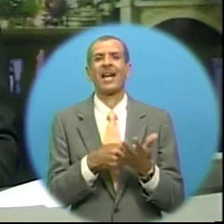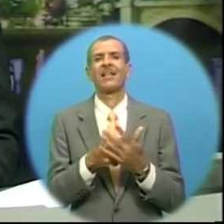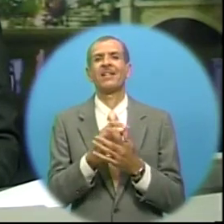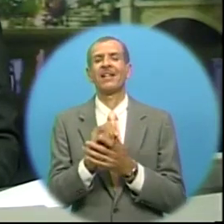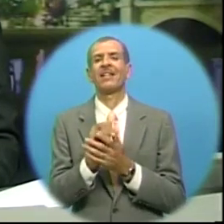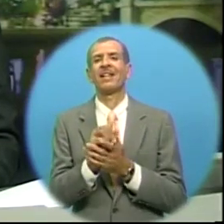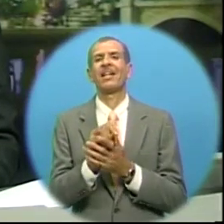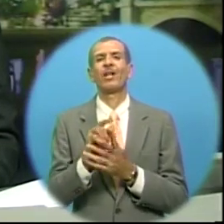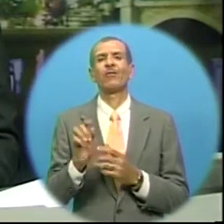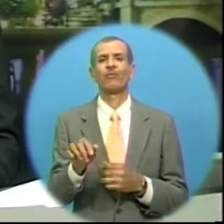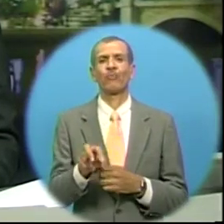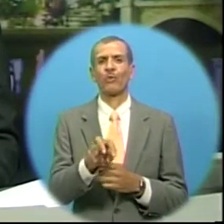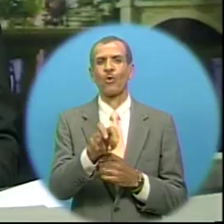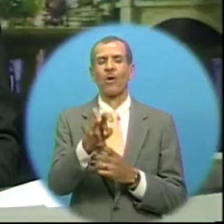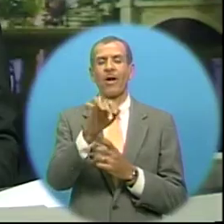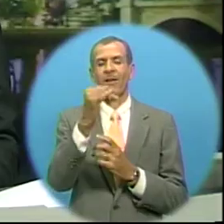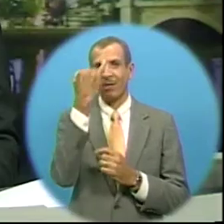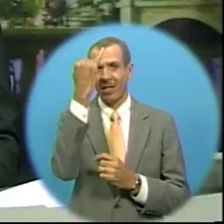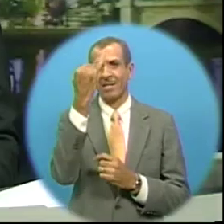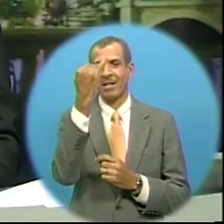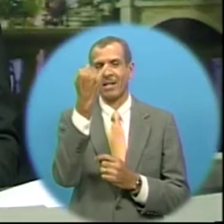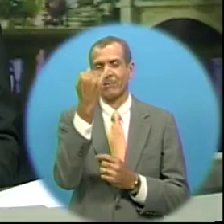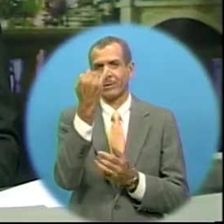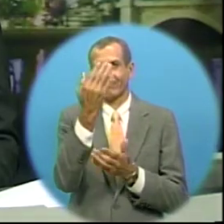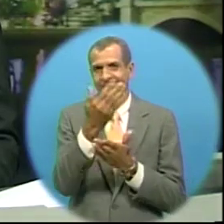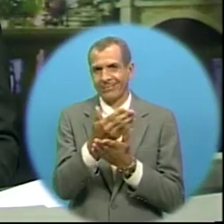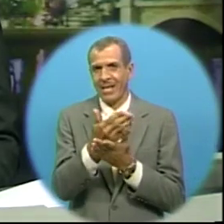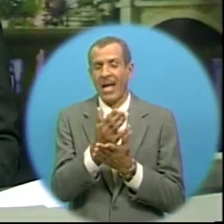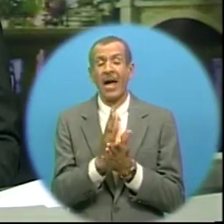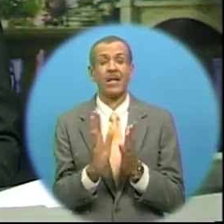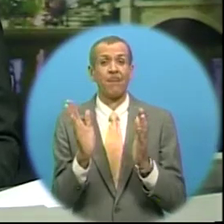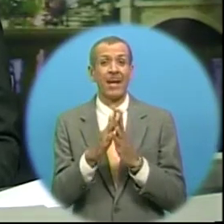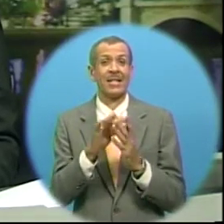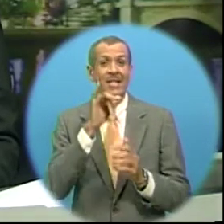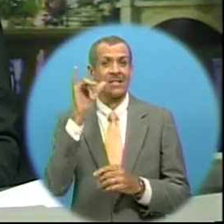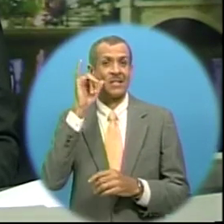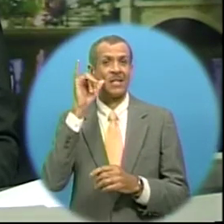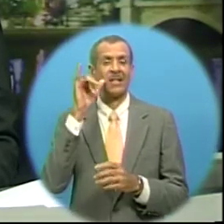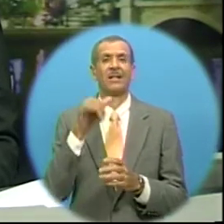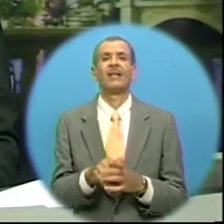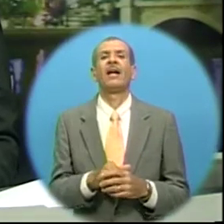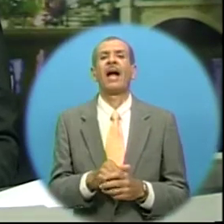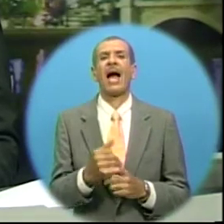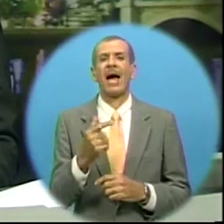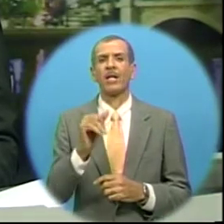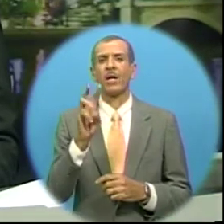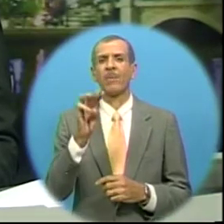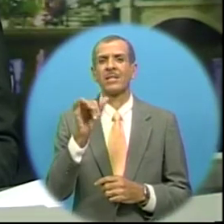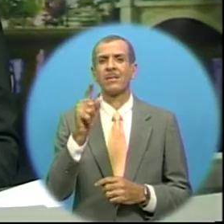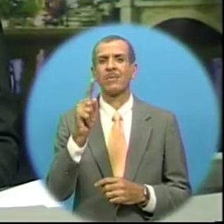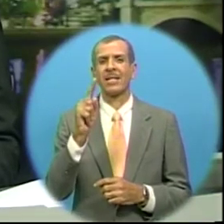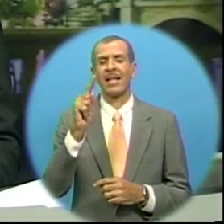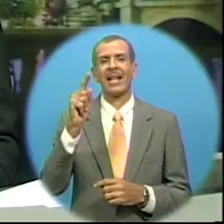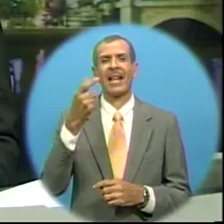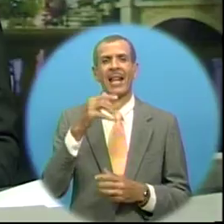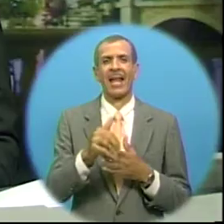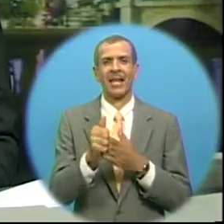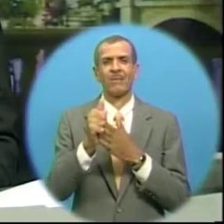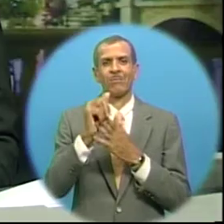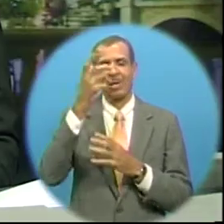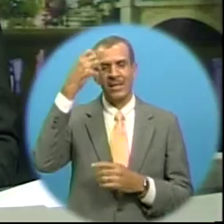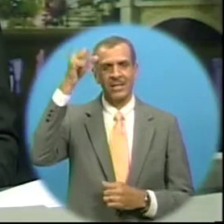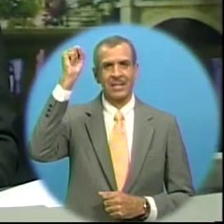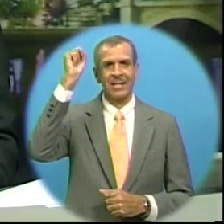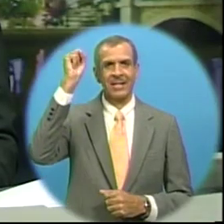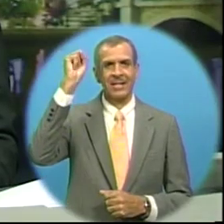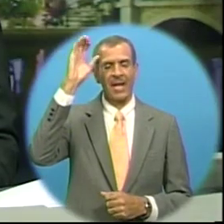India. The two sides plus WIPA met in Jamaica yesterday, with the WICB led by President Dave Cameron. The players,